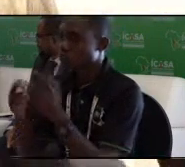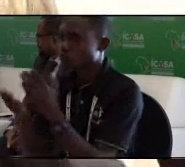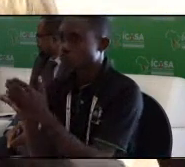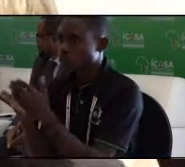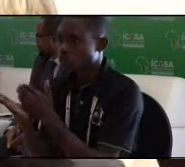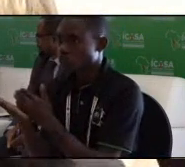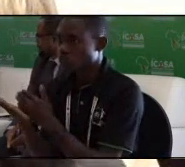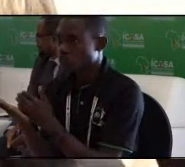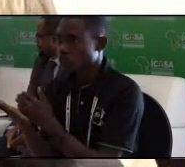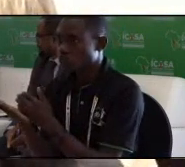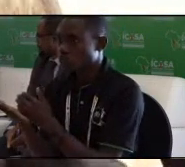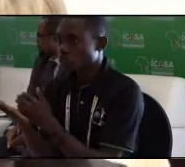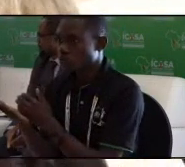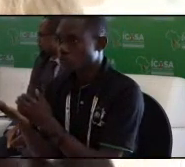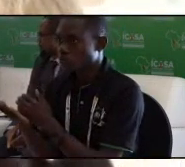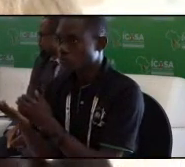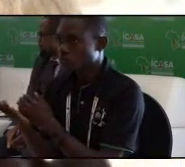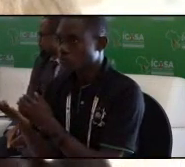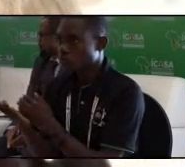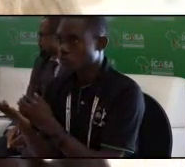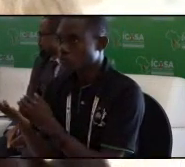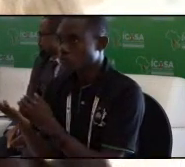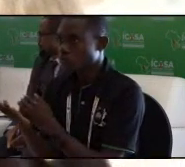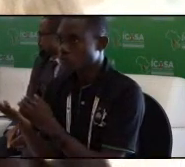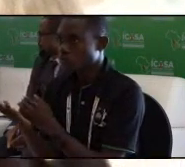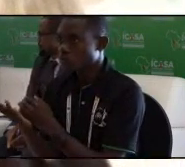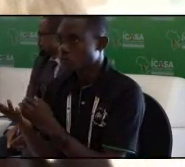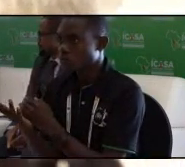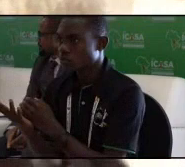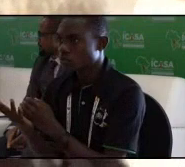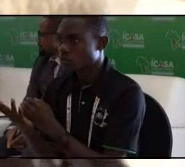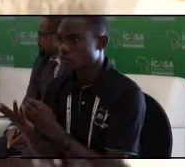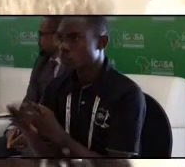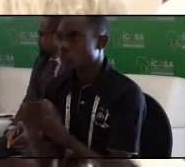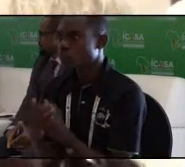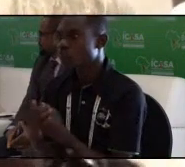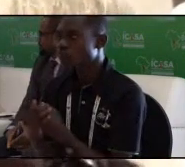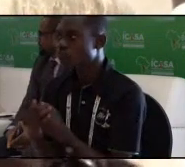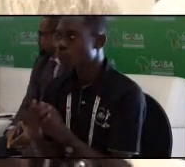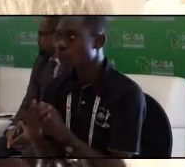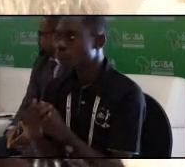self-testing guidelines, we made the guidelines open. Of course,